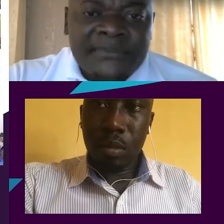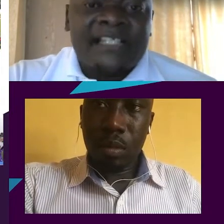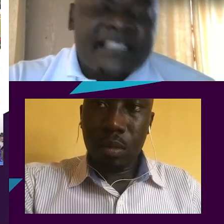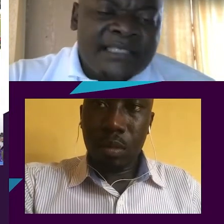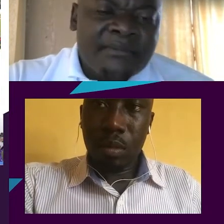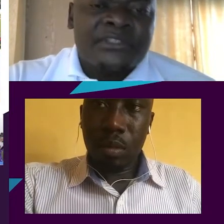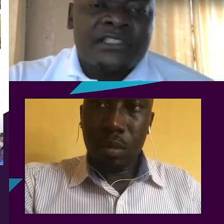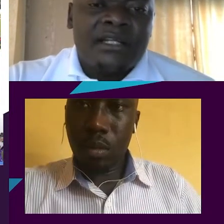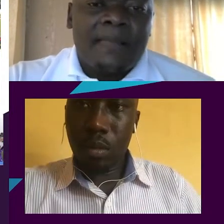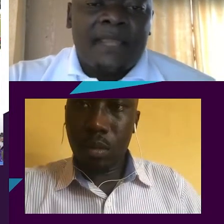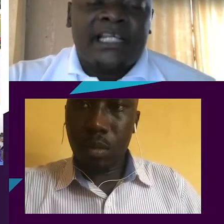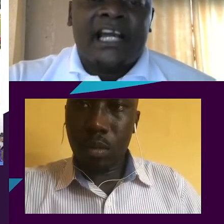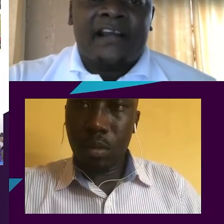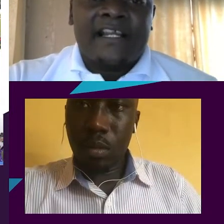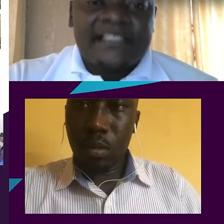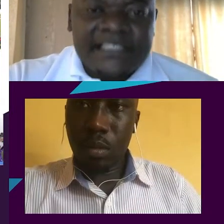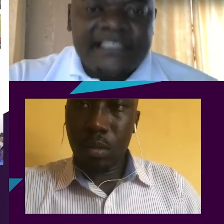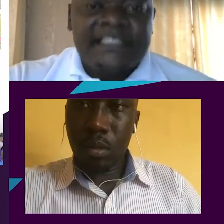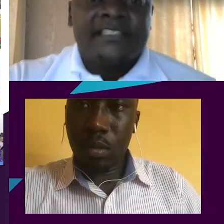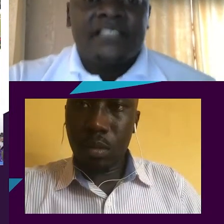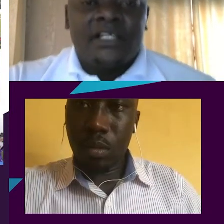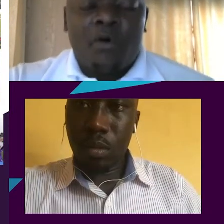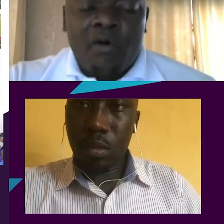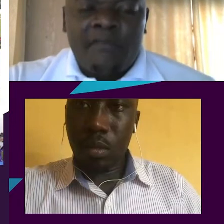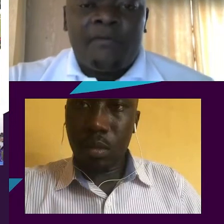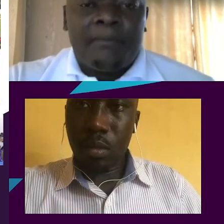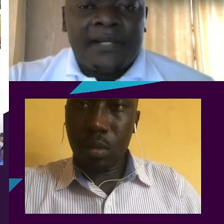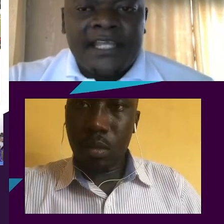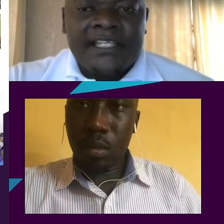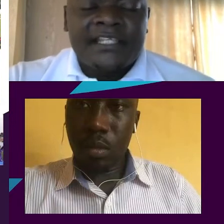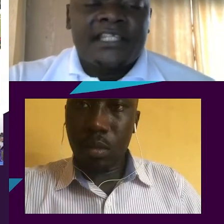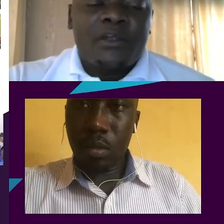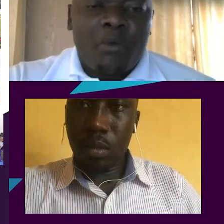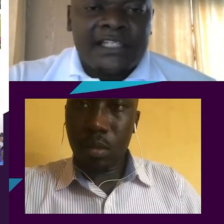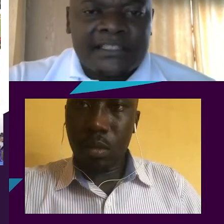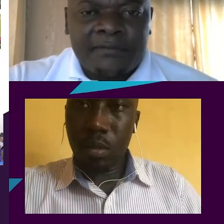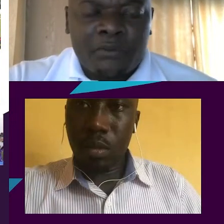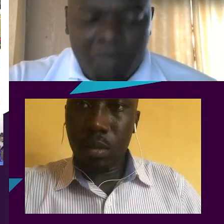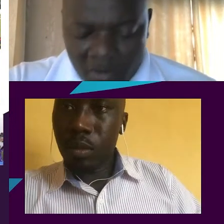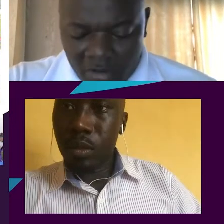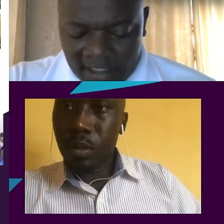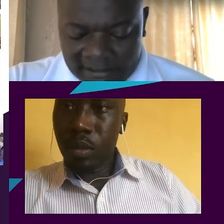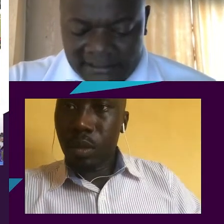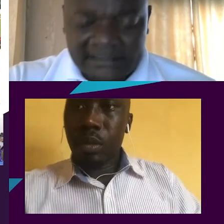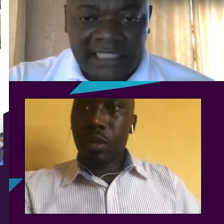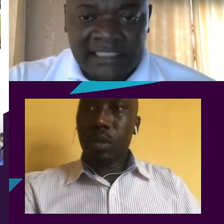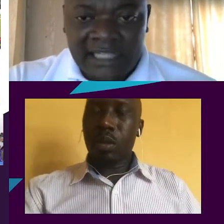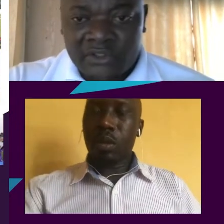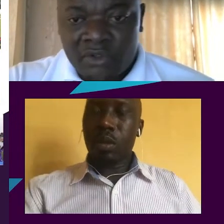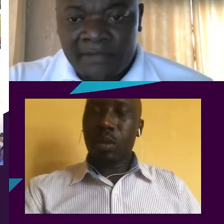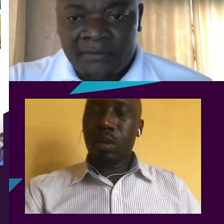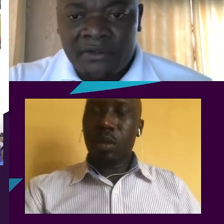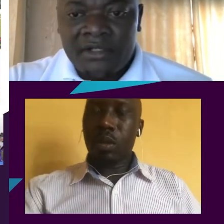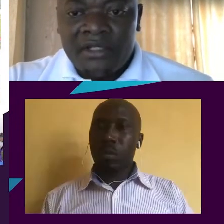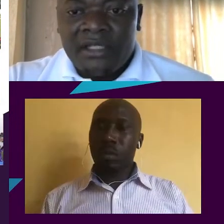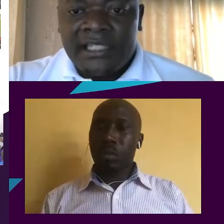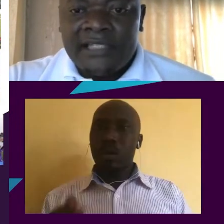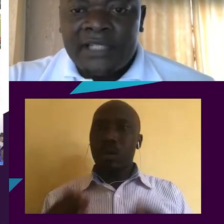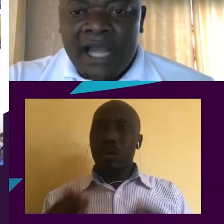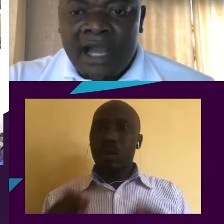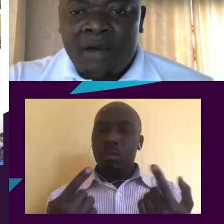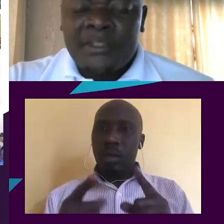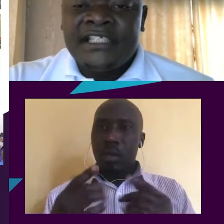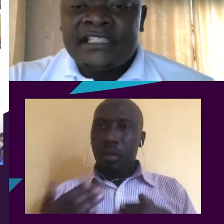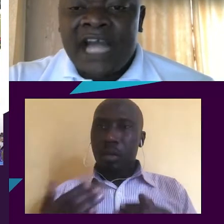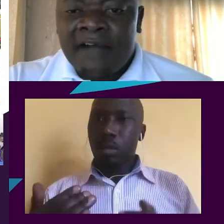82 clubs and teams that are guaranteed of playing quality football, that is at national level.